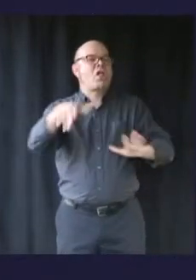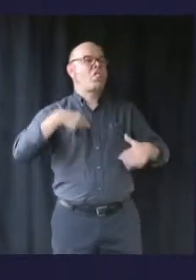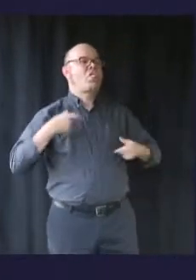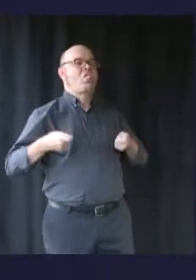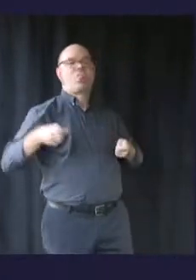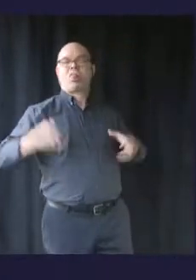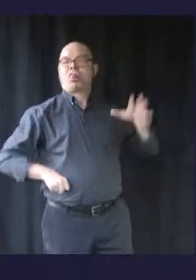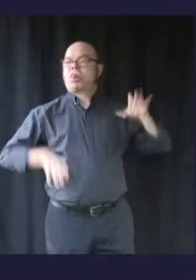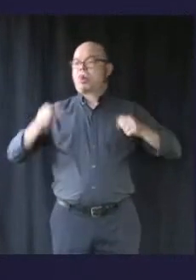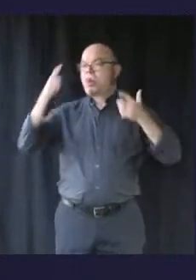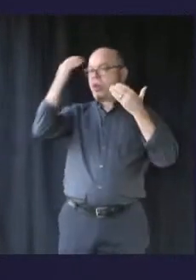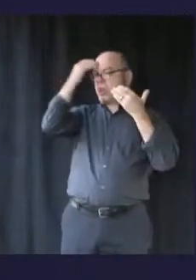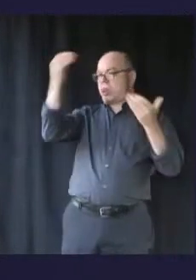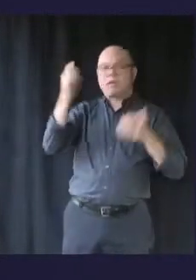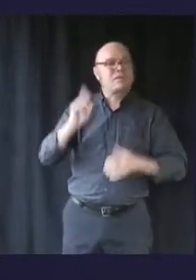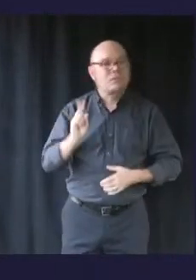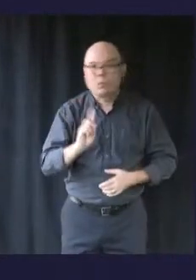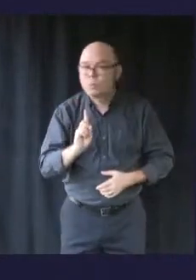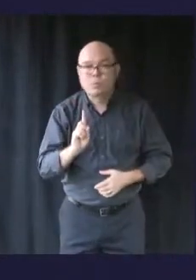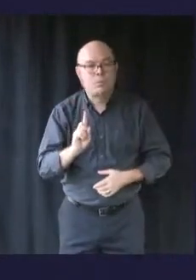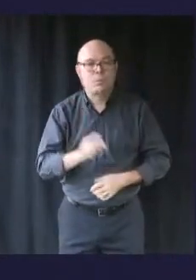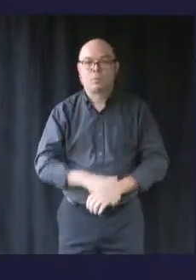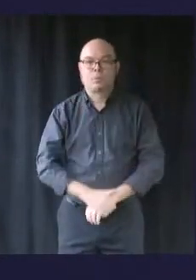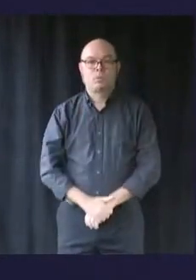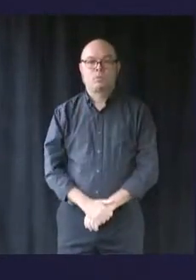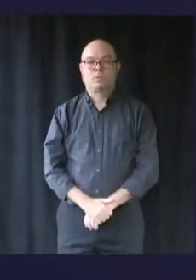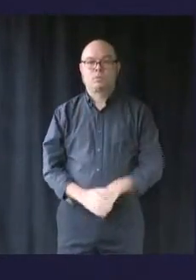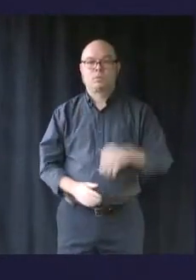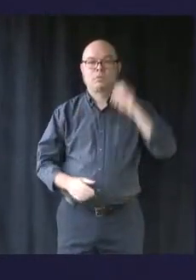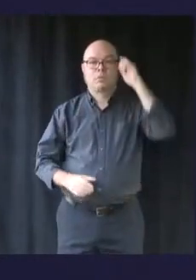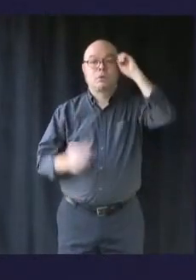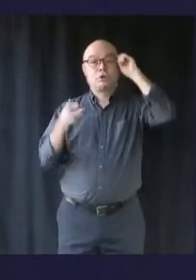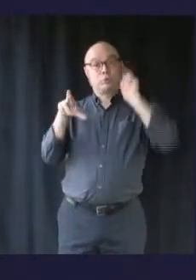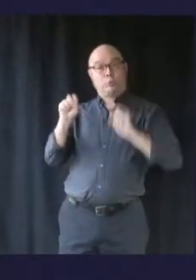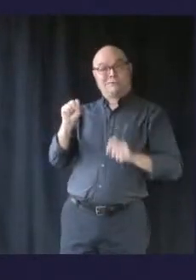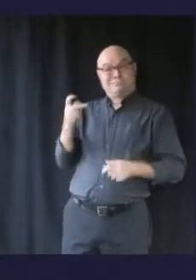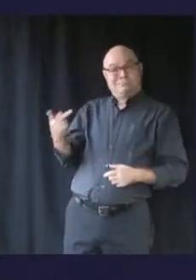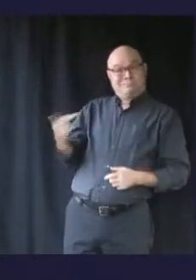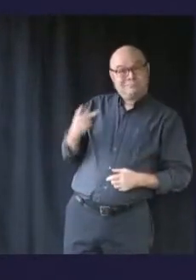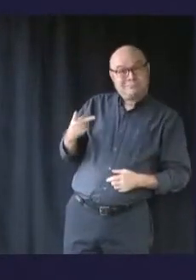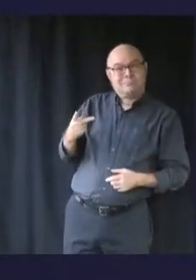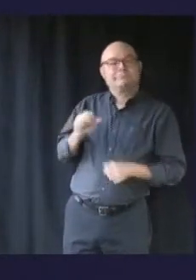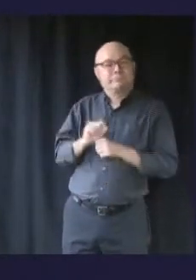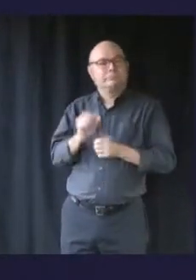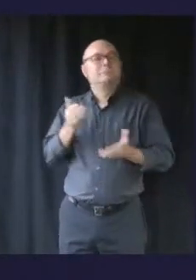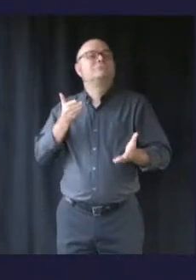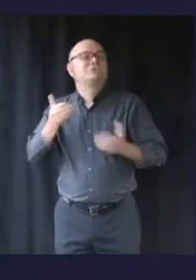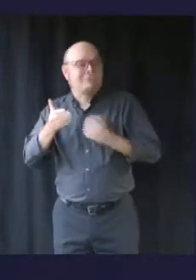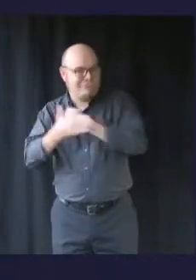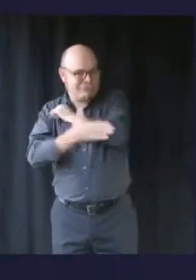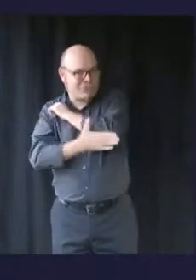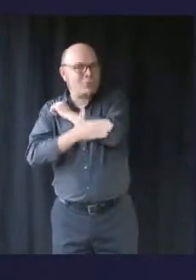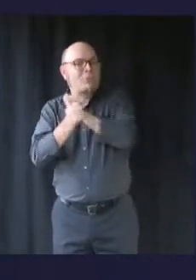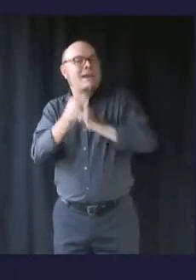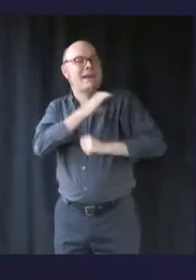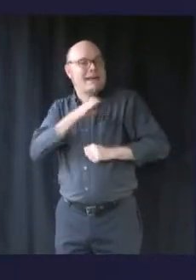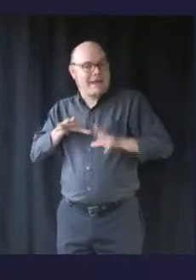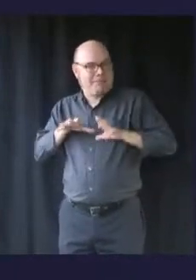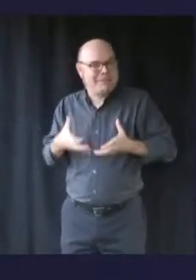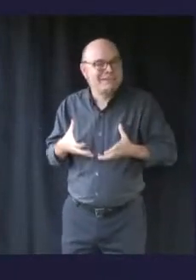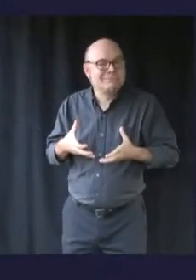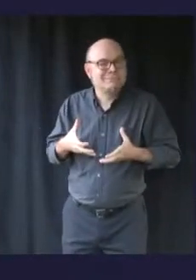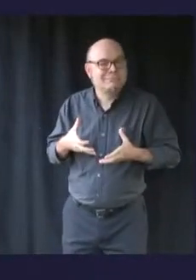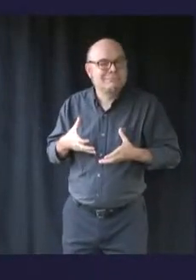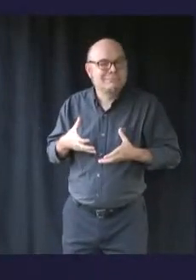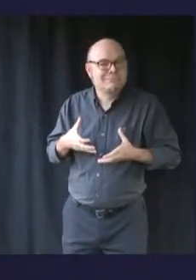Chris and I served in the Foreign Relations Committee. We excoriated the abuses